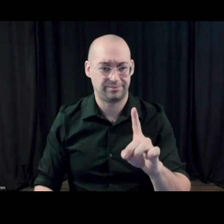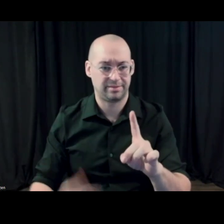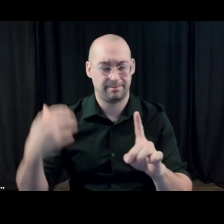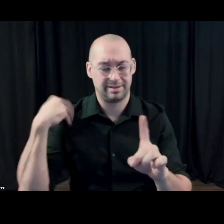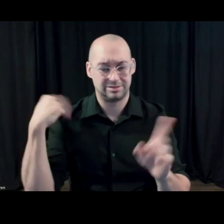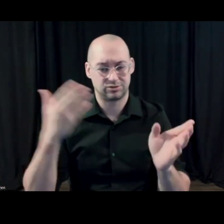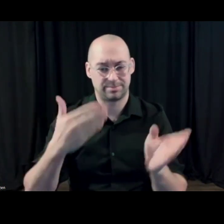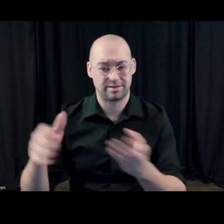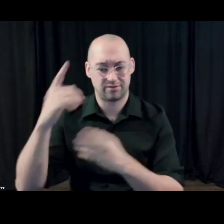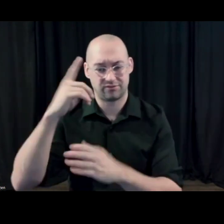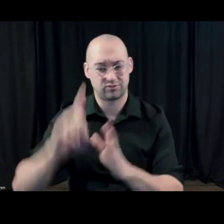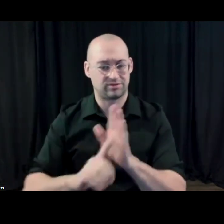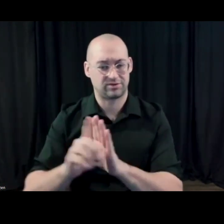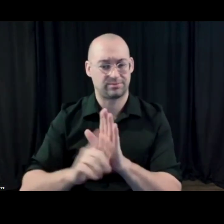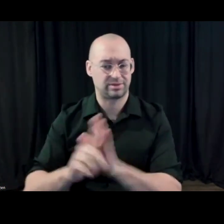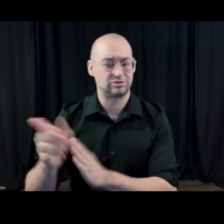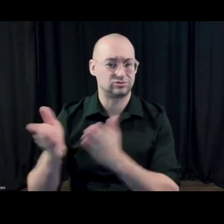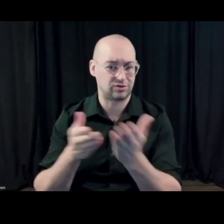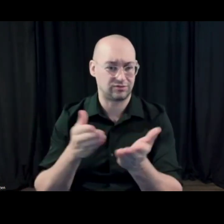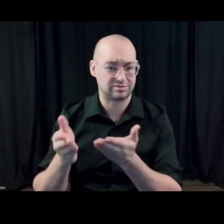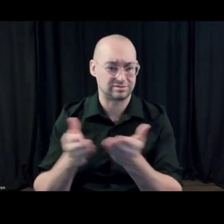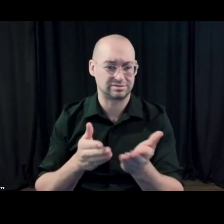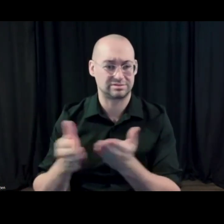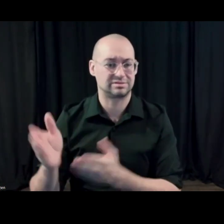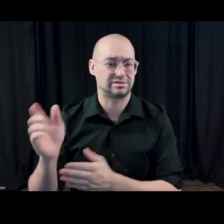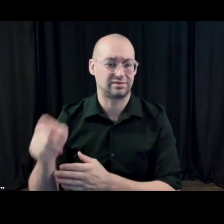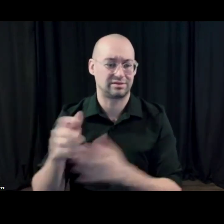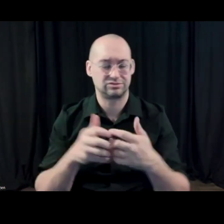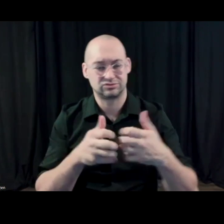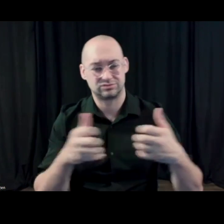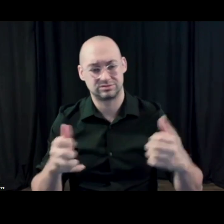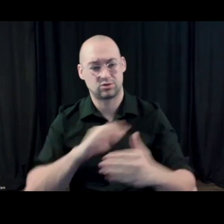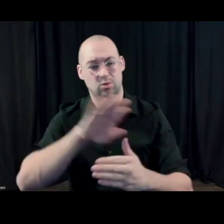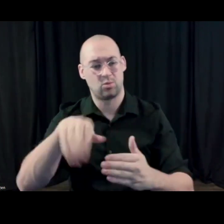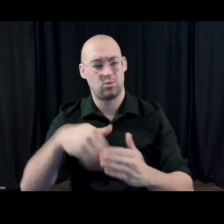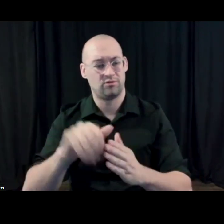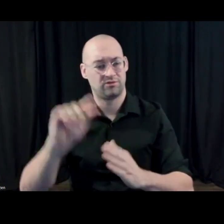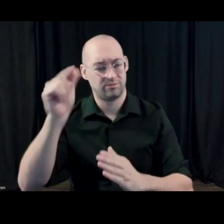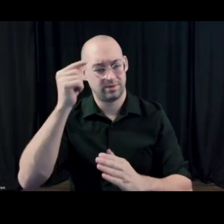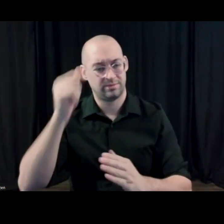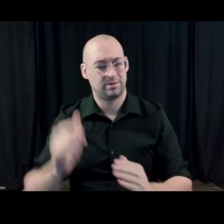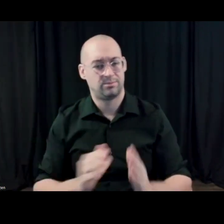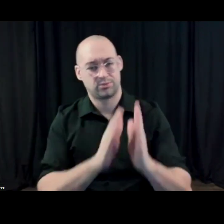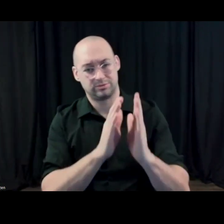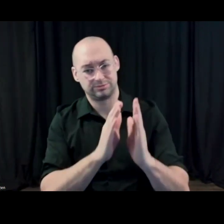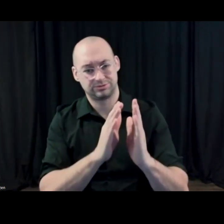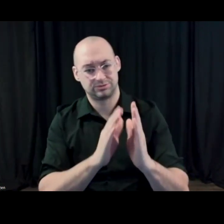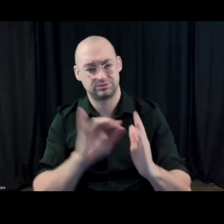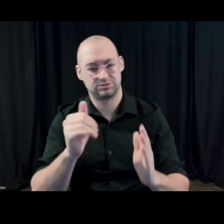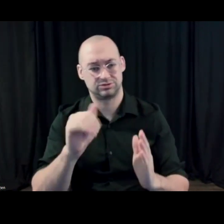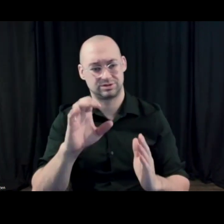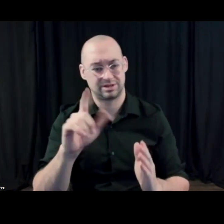plan for developmental services, which again emphasizes the whole of government approach. DACLAC is an